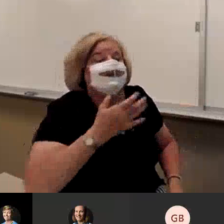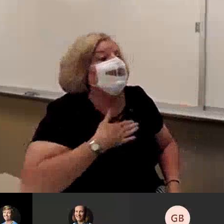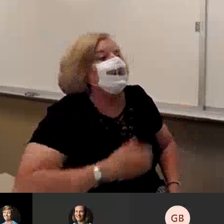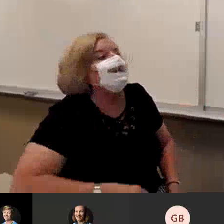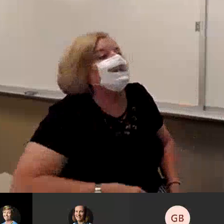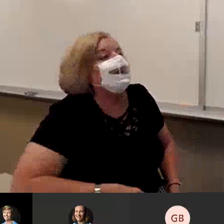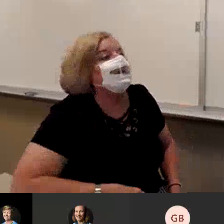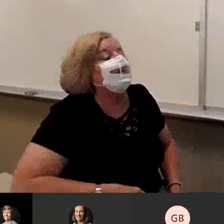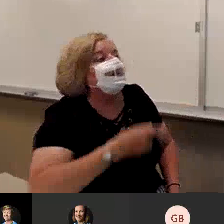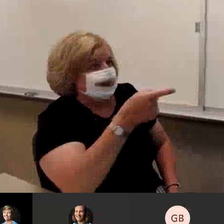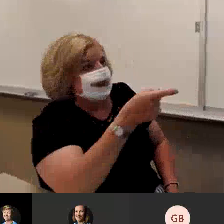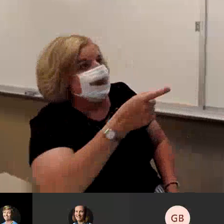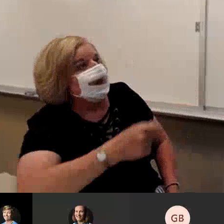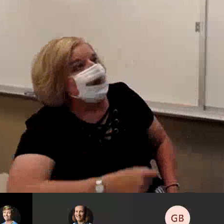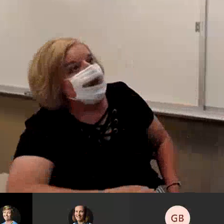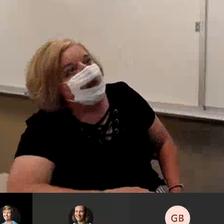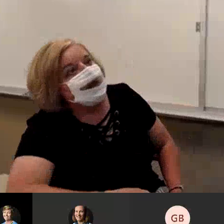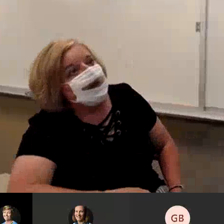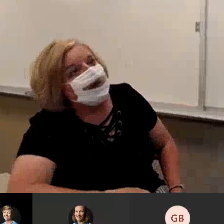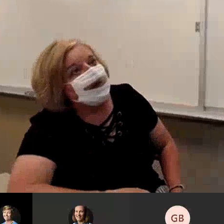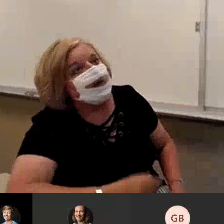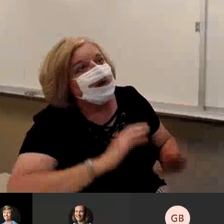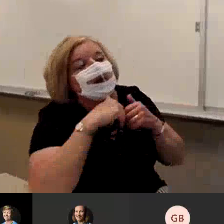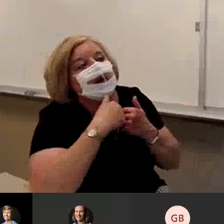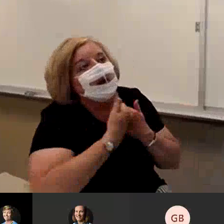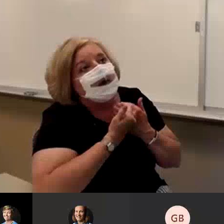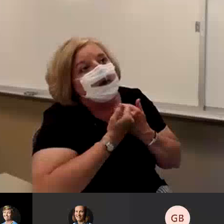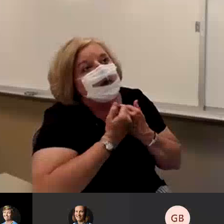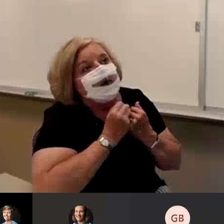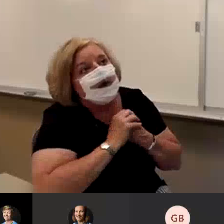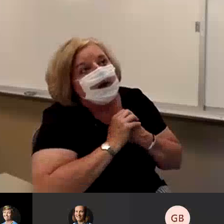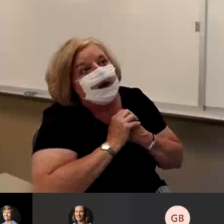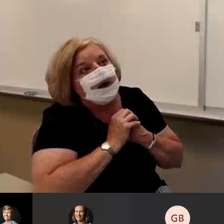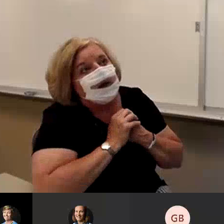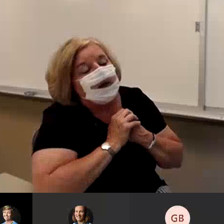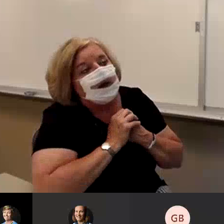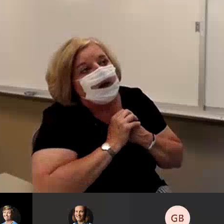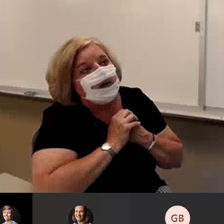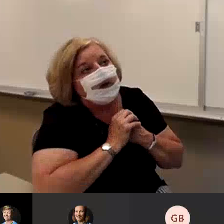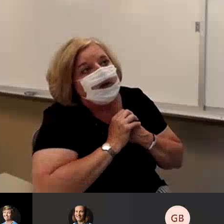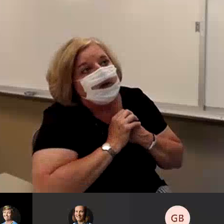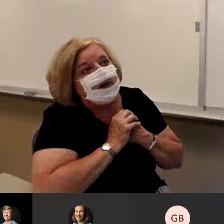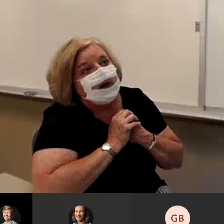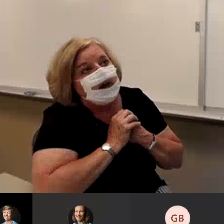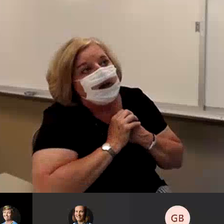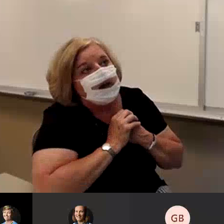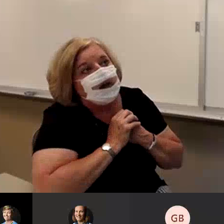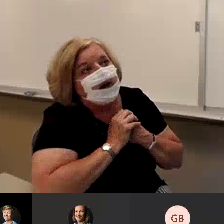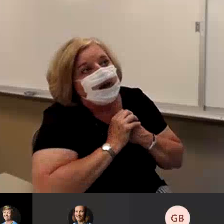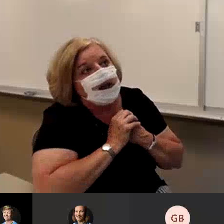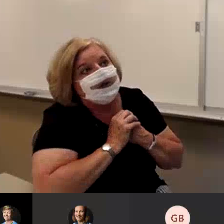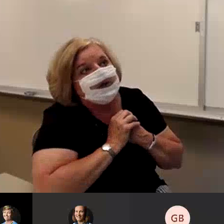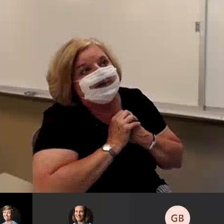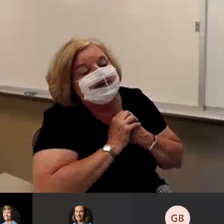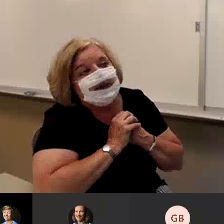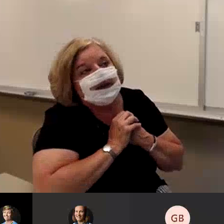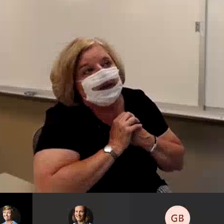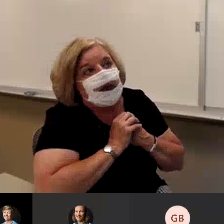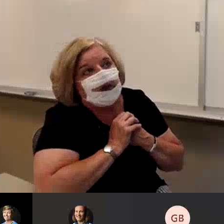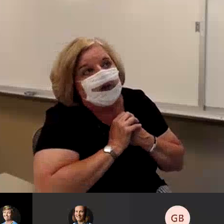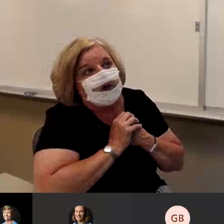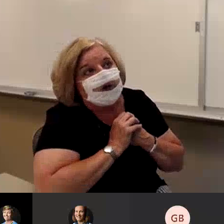has a question. Yes, okay. How do you get Teams in Outlook? How do you